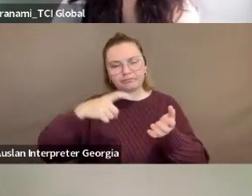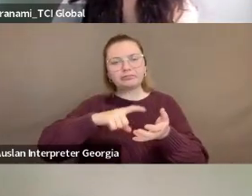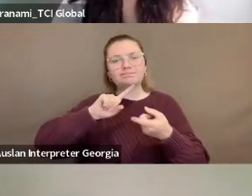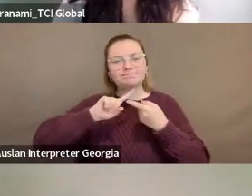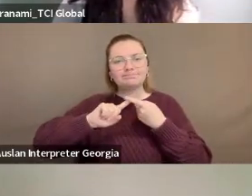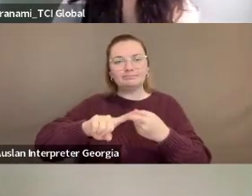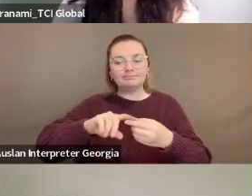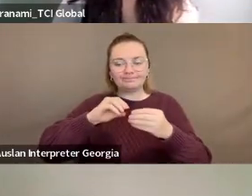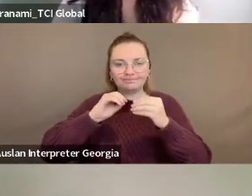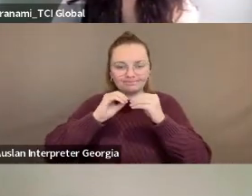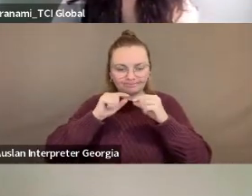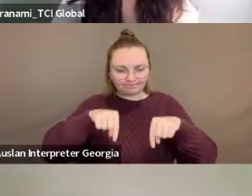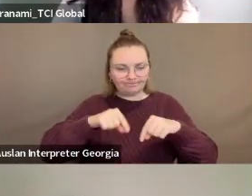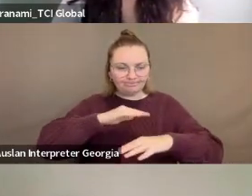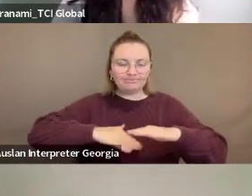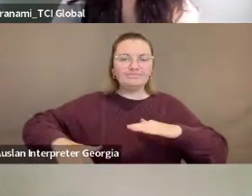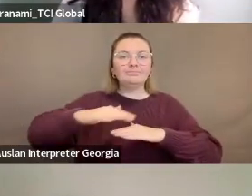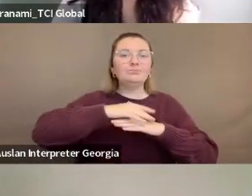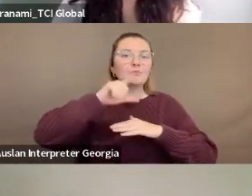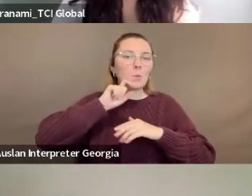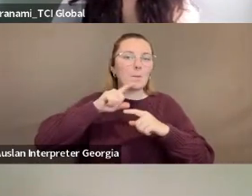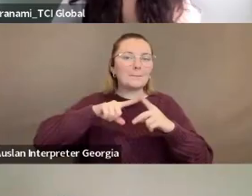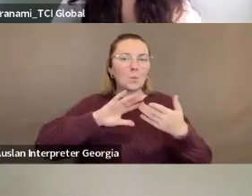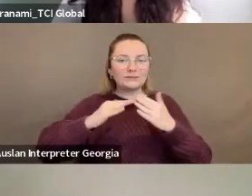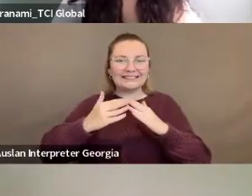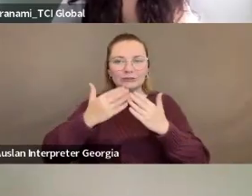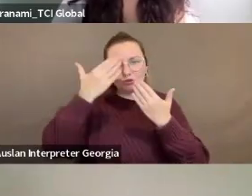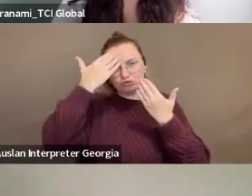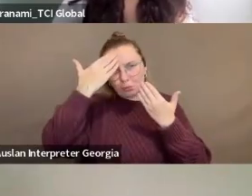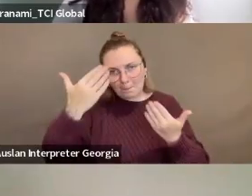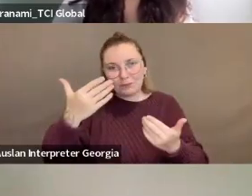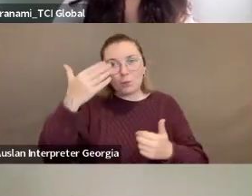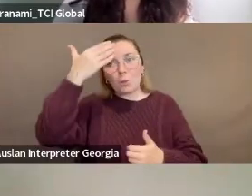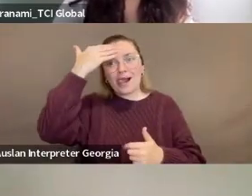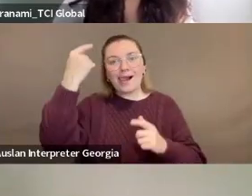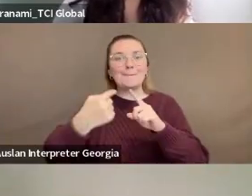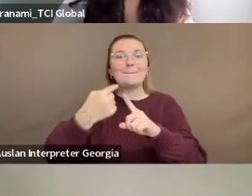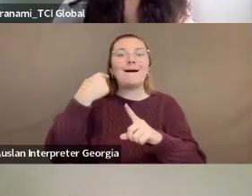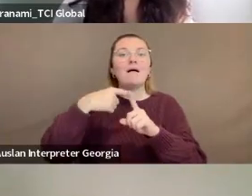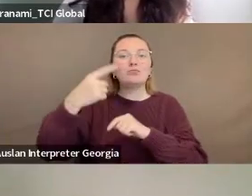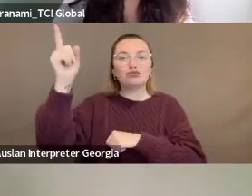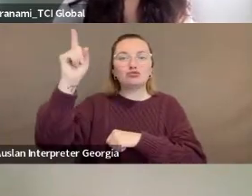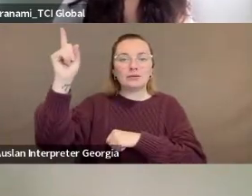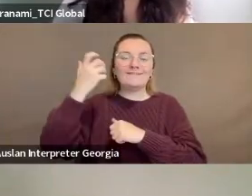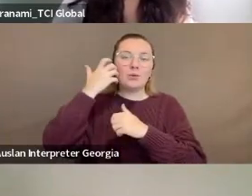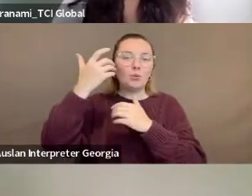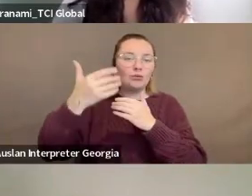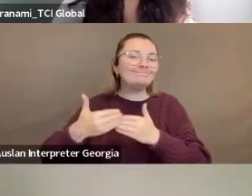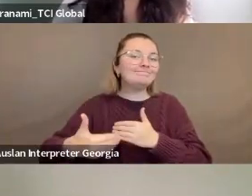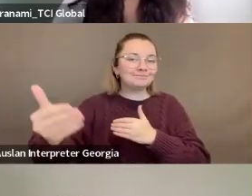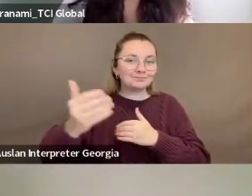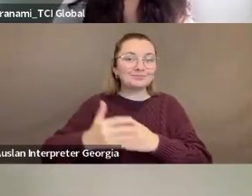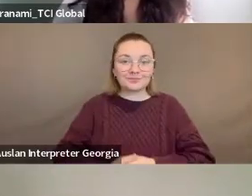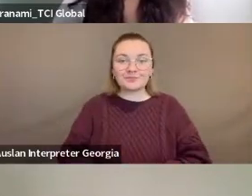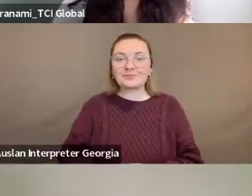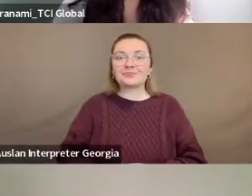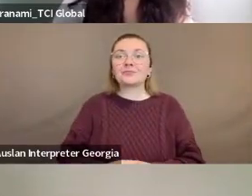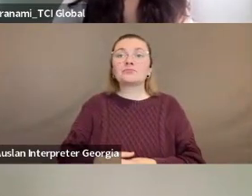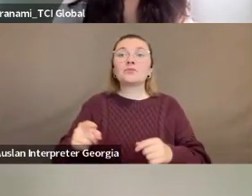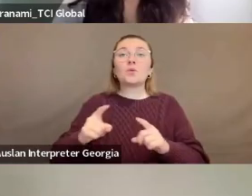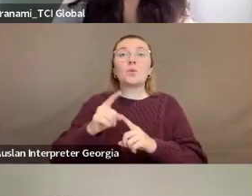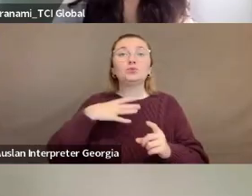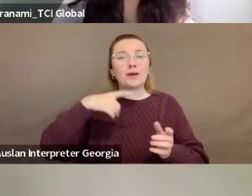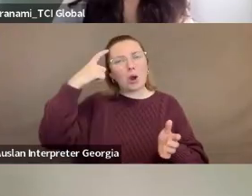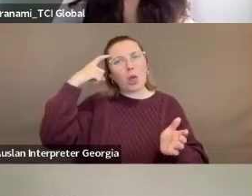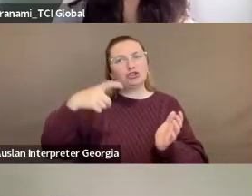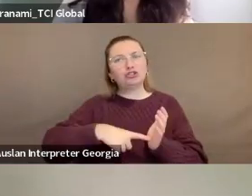continuing connection to land, water, and community and pay our respects to elders past, present, and emerging. We would also like to acknowledge